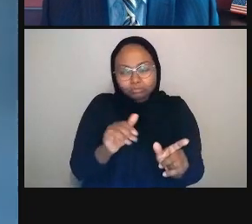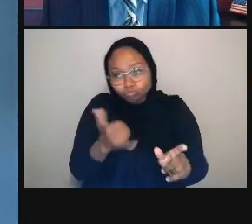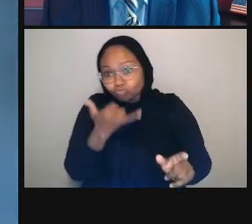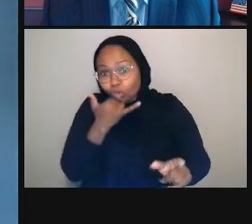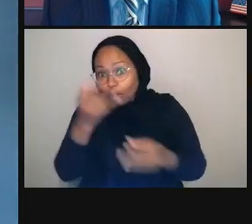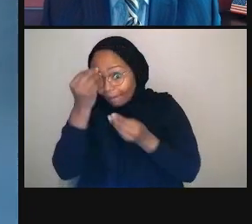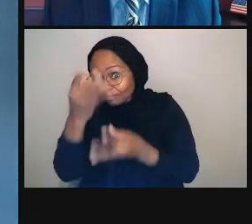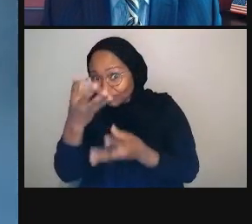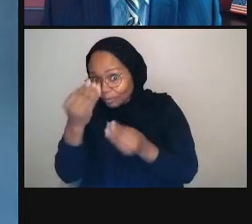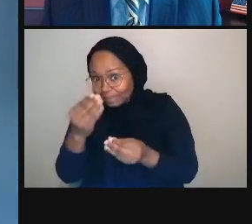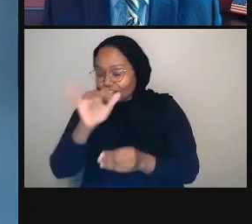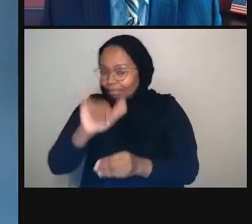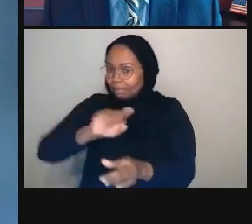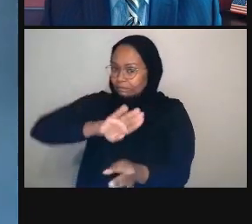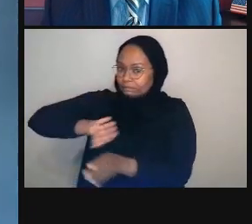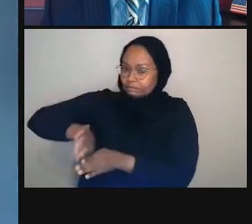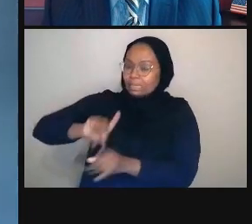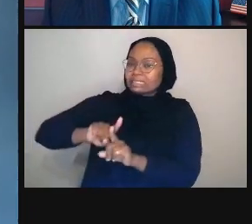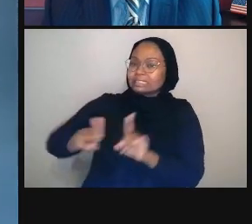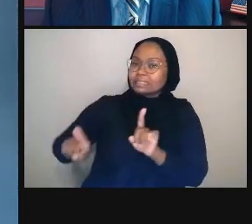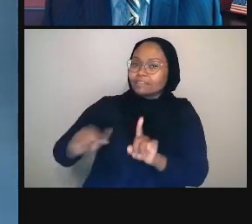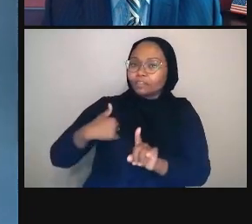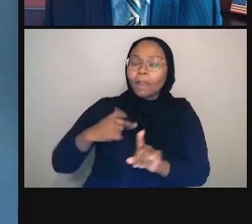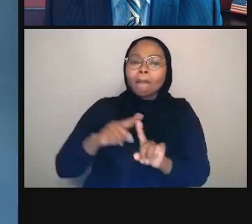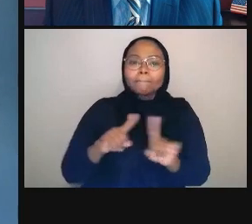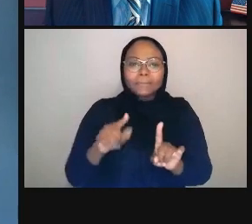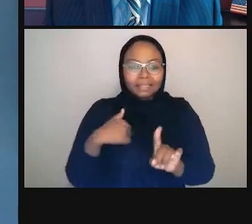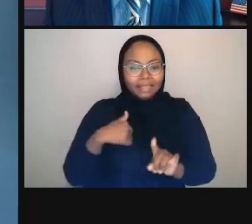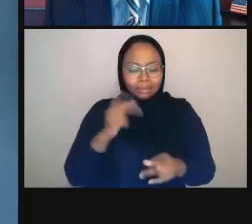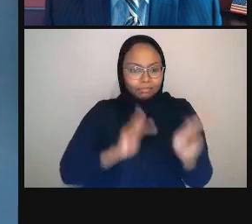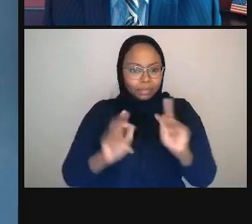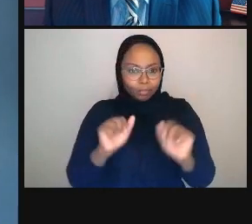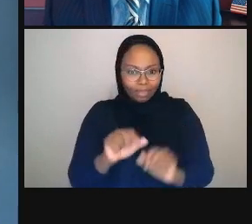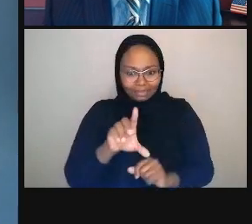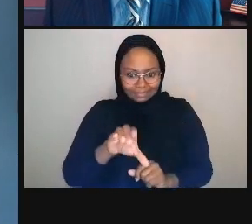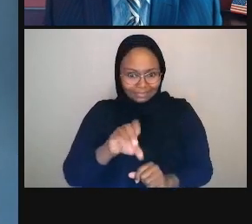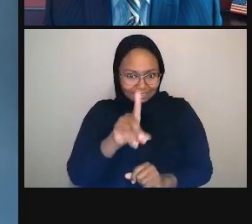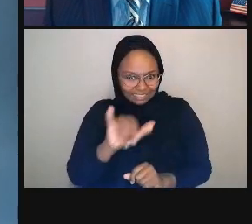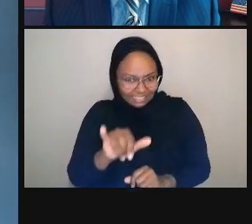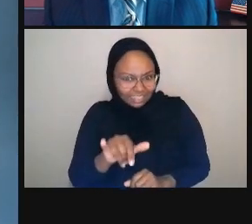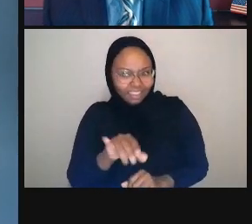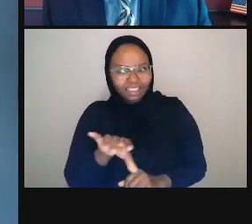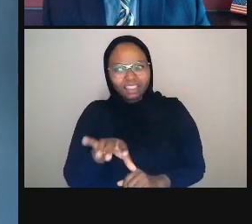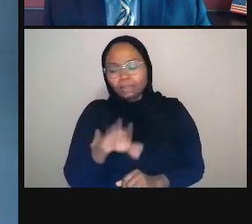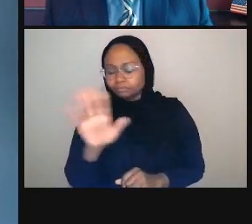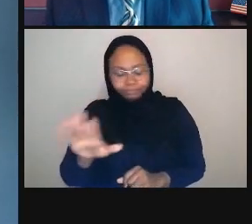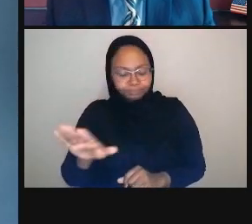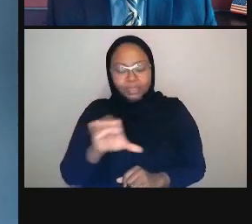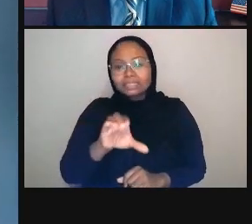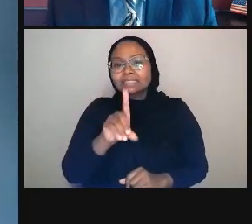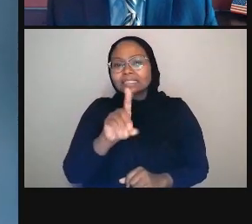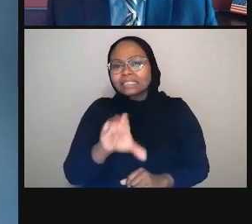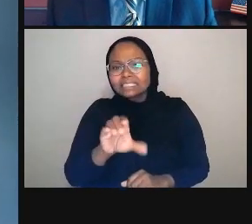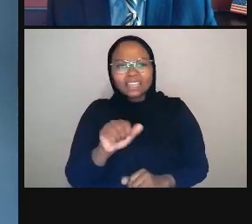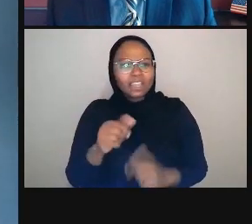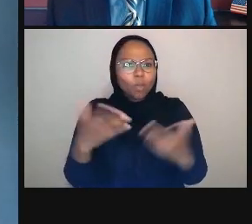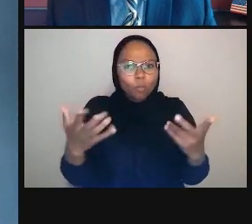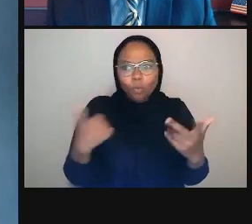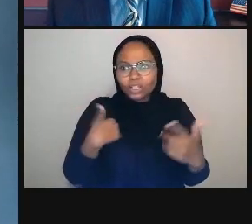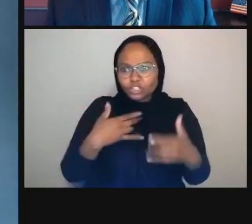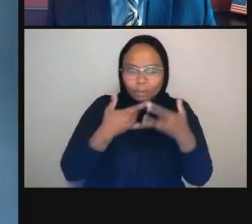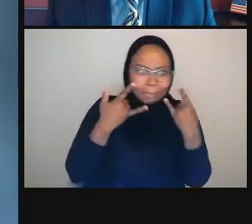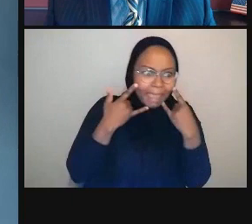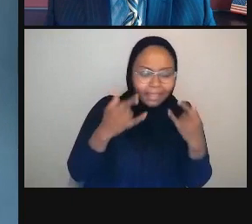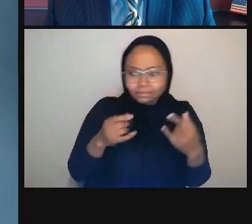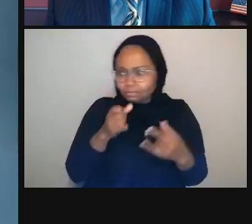don't discuss. But even from folks like the CDC and other folks as well, the idea of, you know, what should we do? Should we mask? Should we not mask? Is